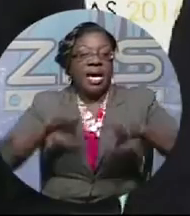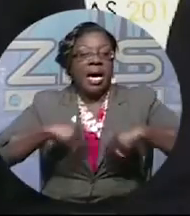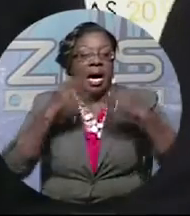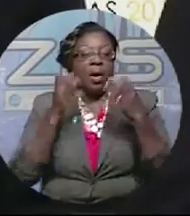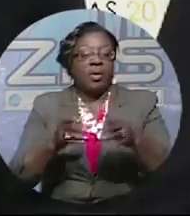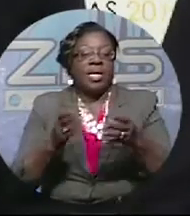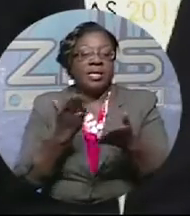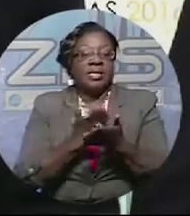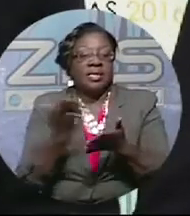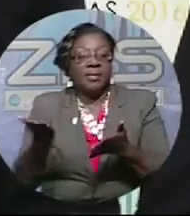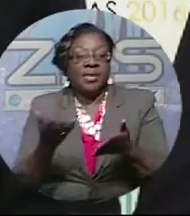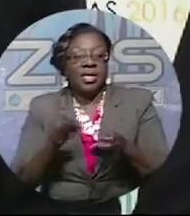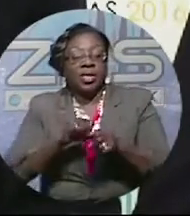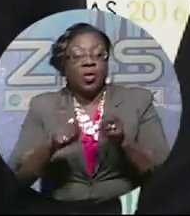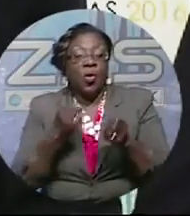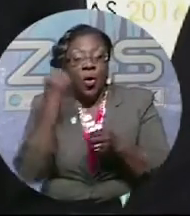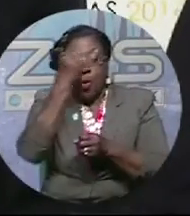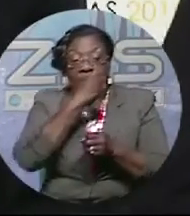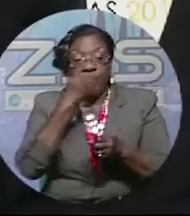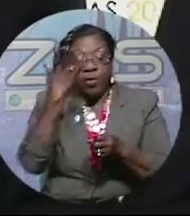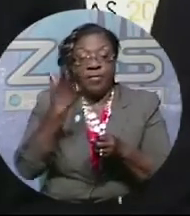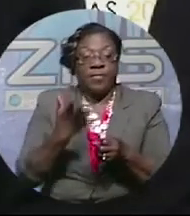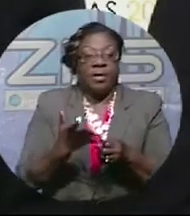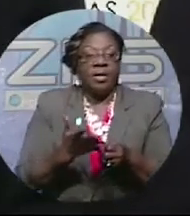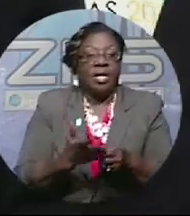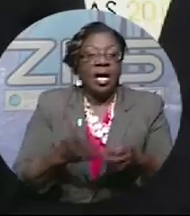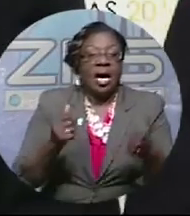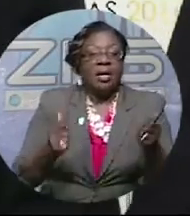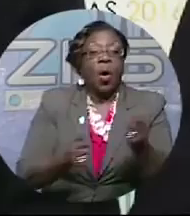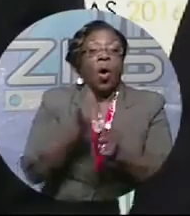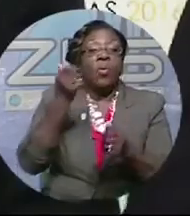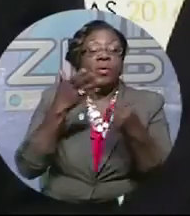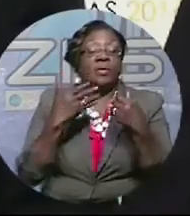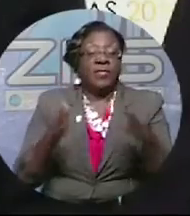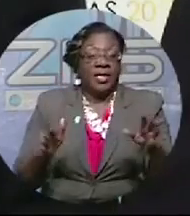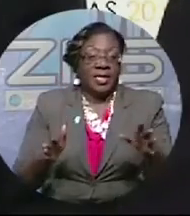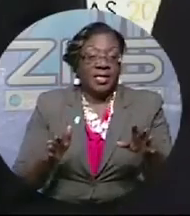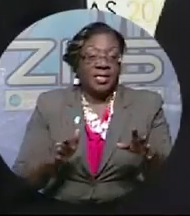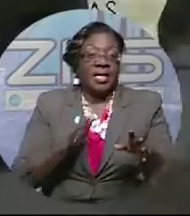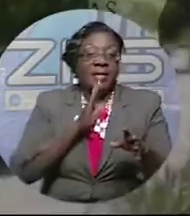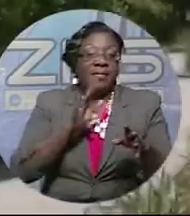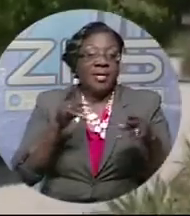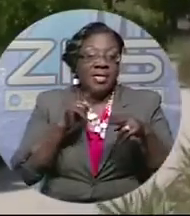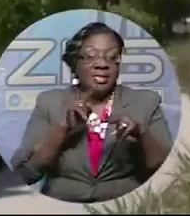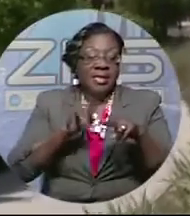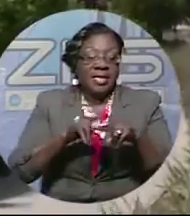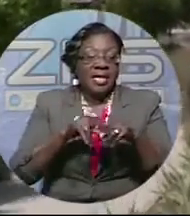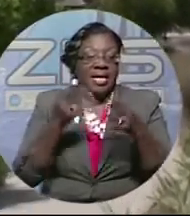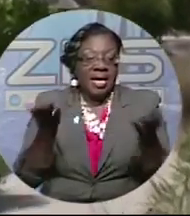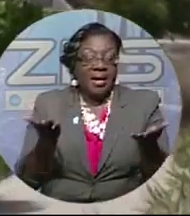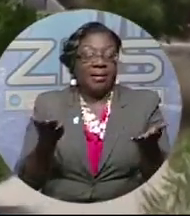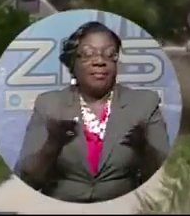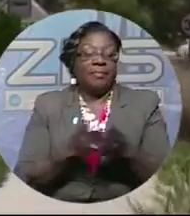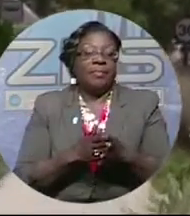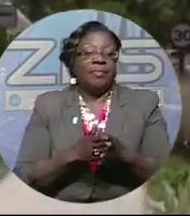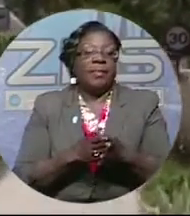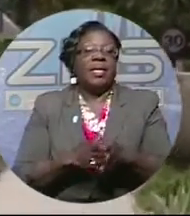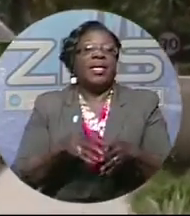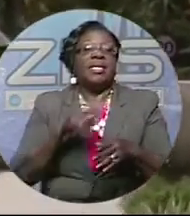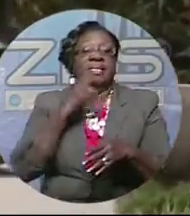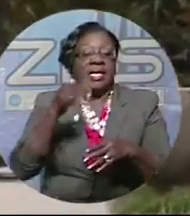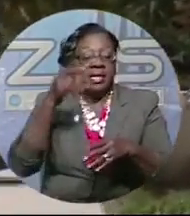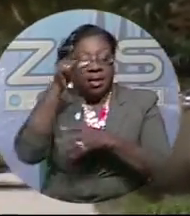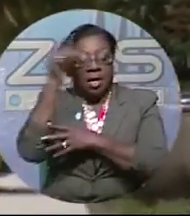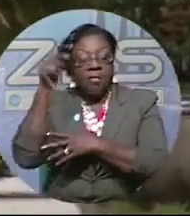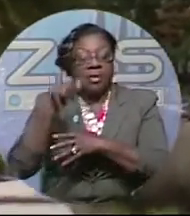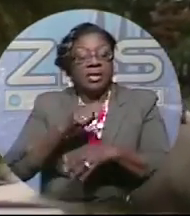is 98% finished be so incomplete in its impact on the country. Prime Minister Christie is pleased that his government was